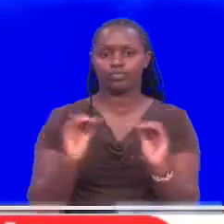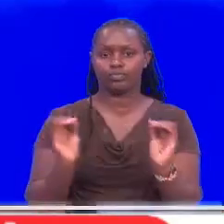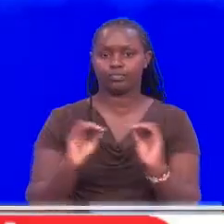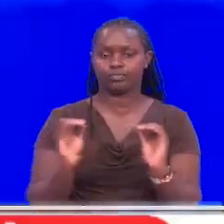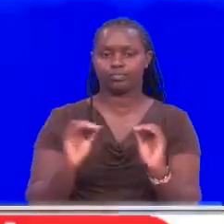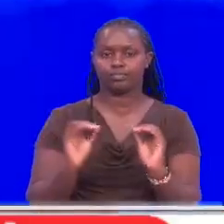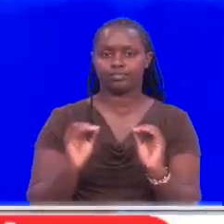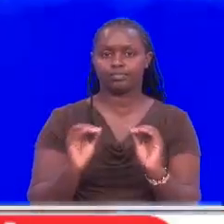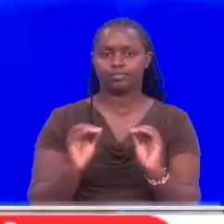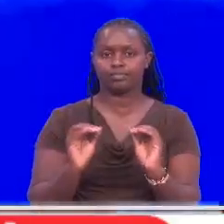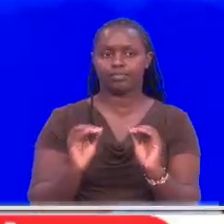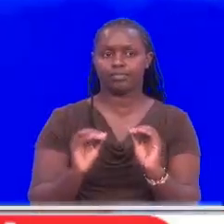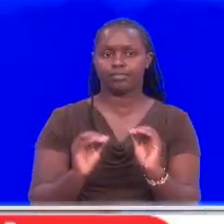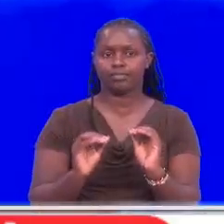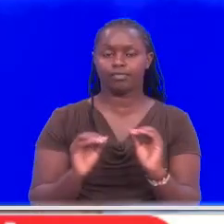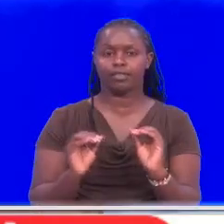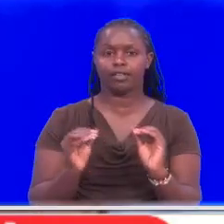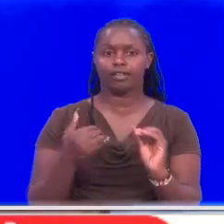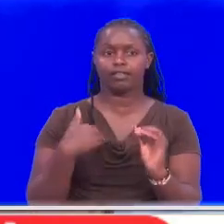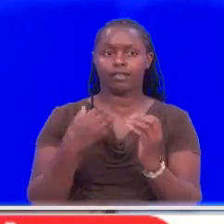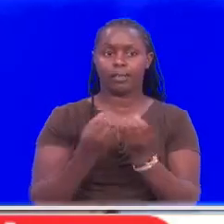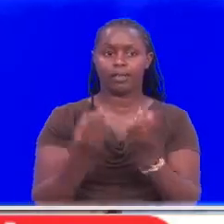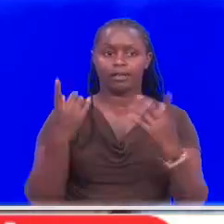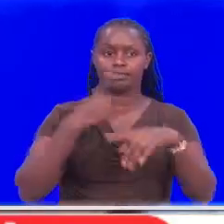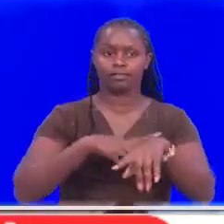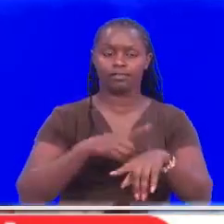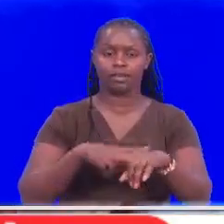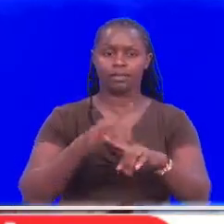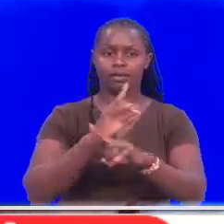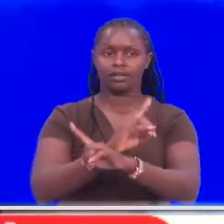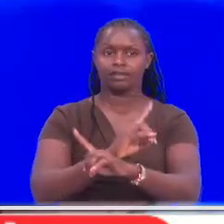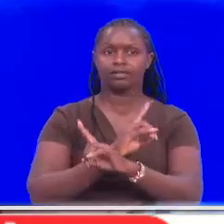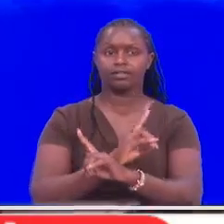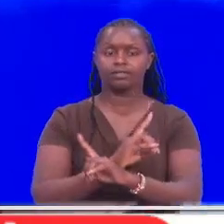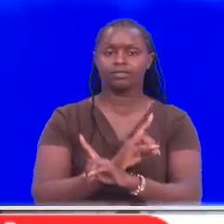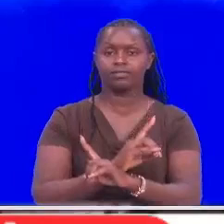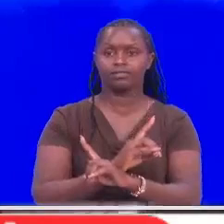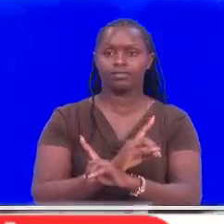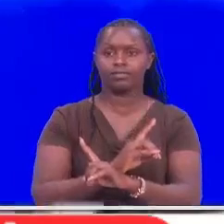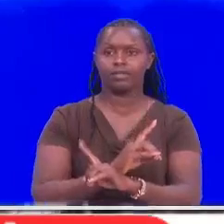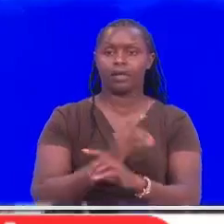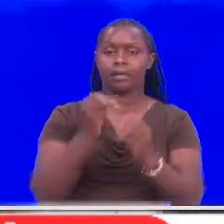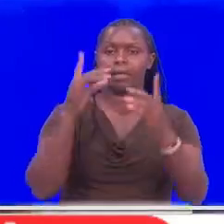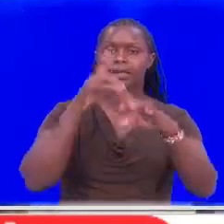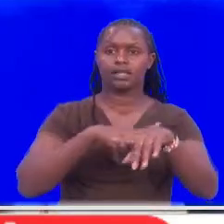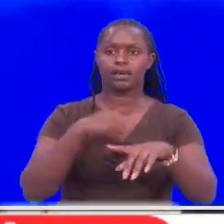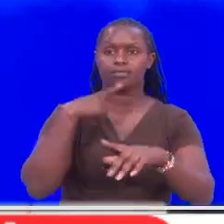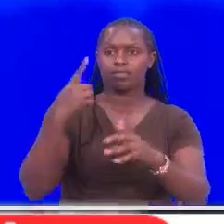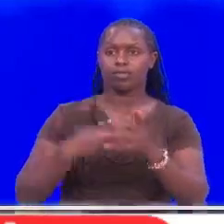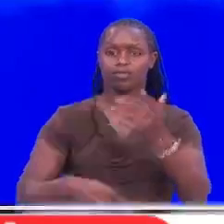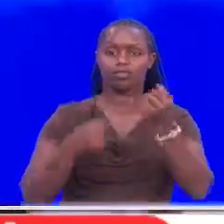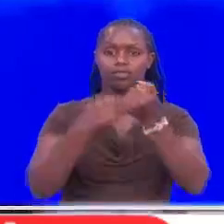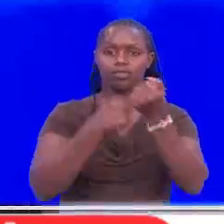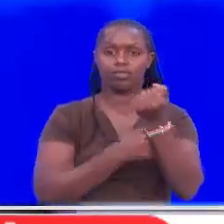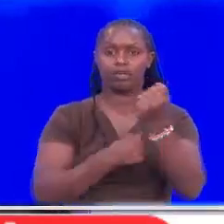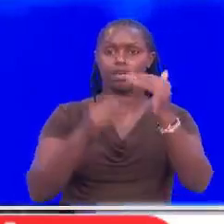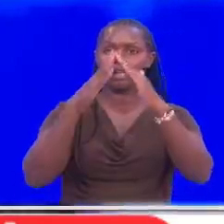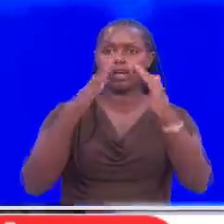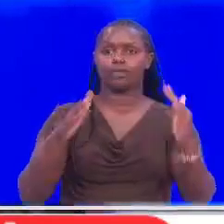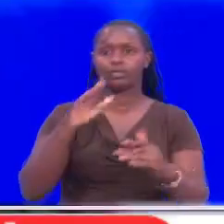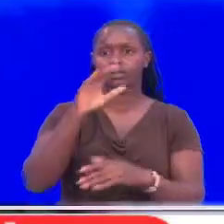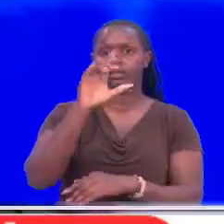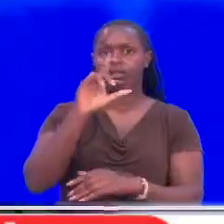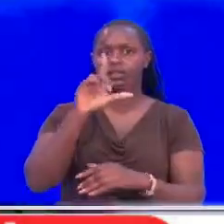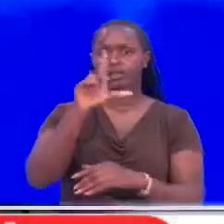allies have time and time again defended its merits and appealed to Kenyans to support the housing levy, and the rallying